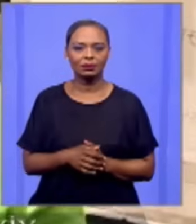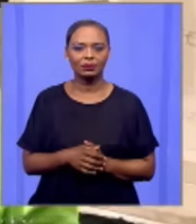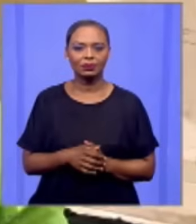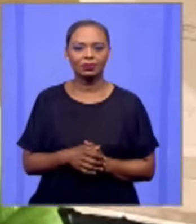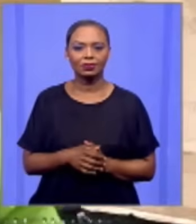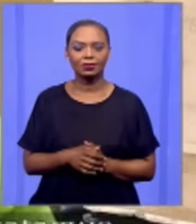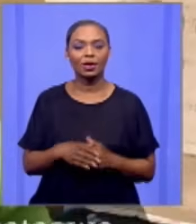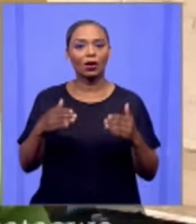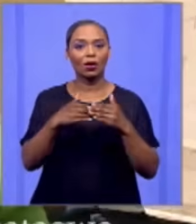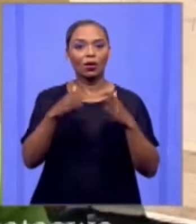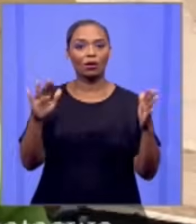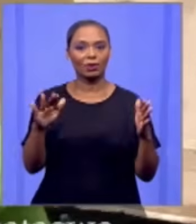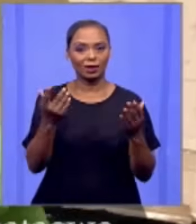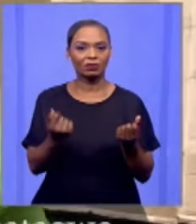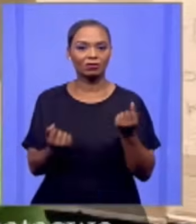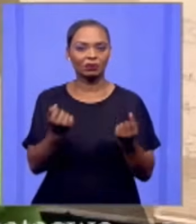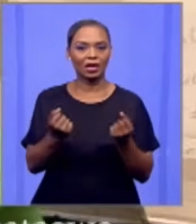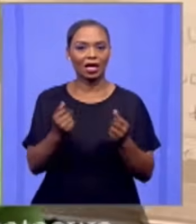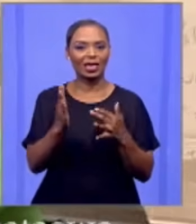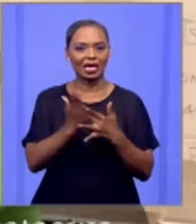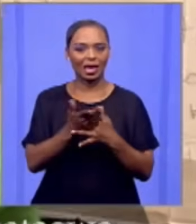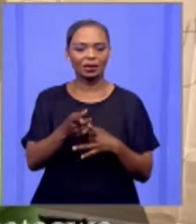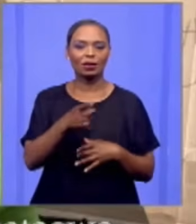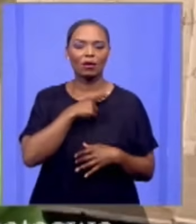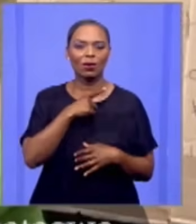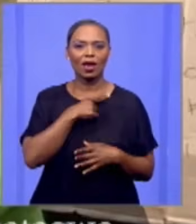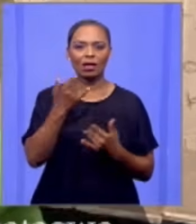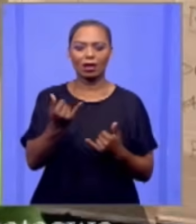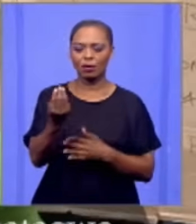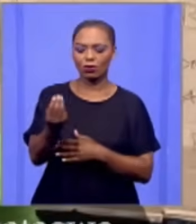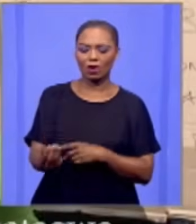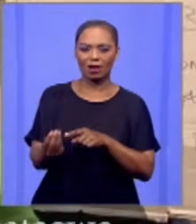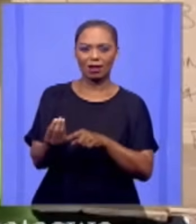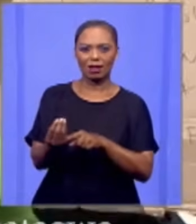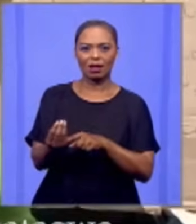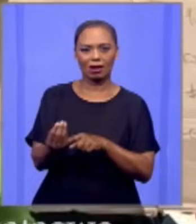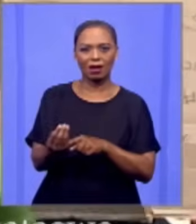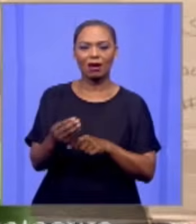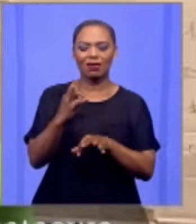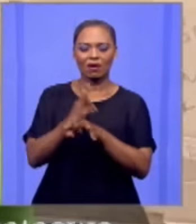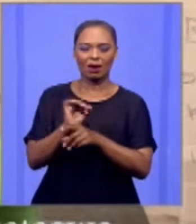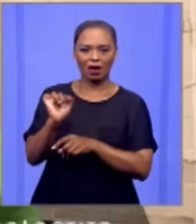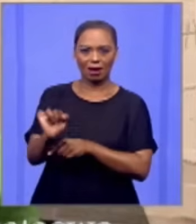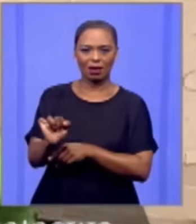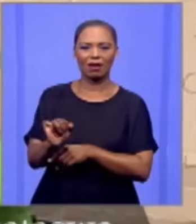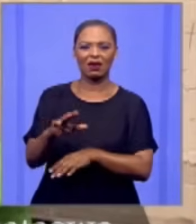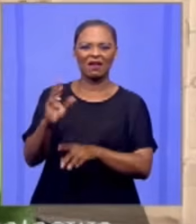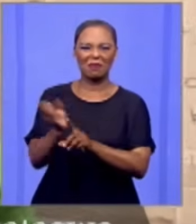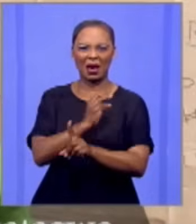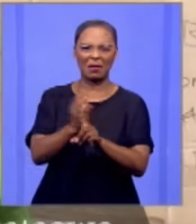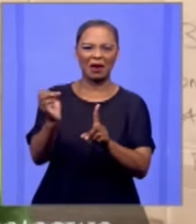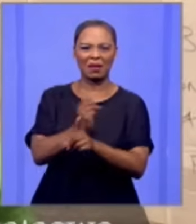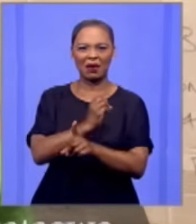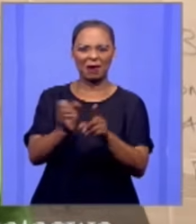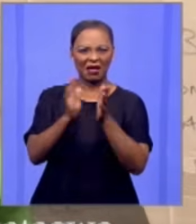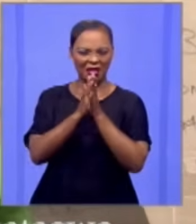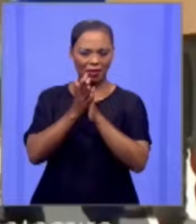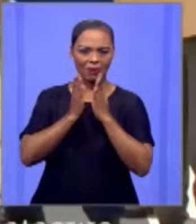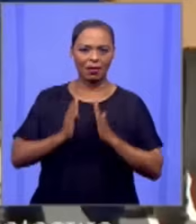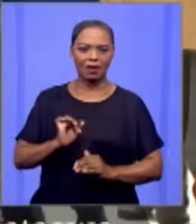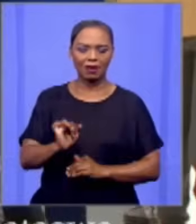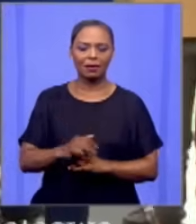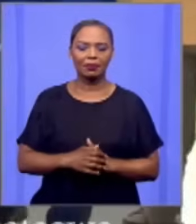botse case ena ka mora hore ngwana go be le ngwana e ke bolelwang hore o ntate ha mo gagathile ka tlung o mo shapile e bile ha se botse se